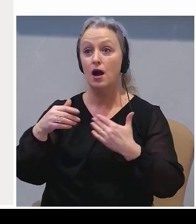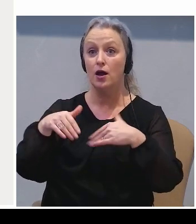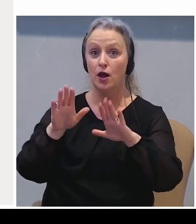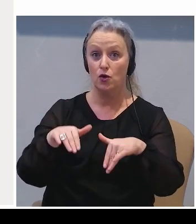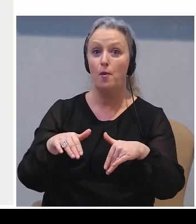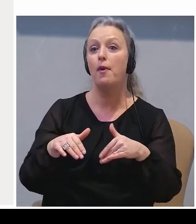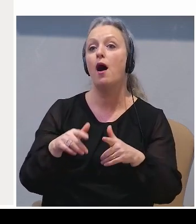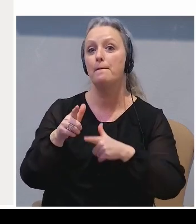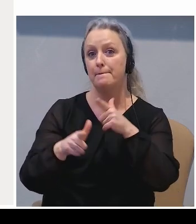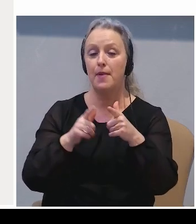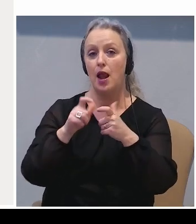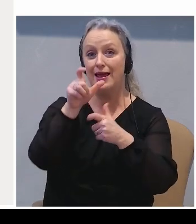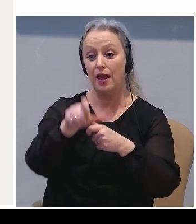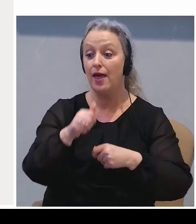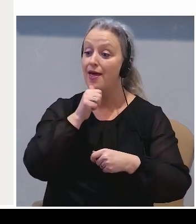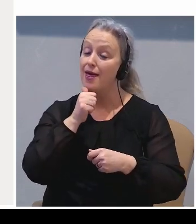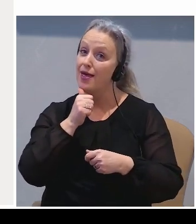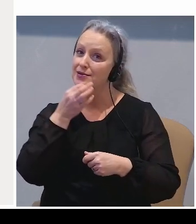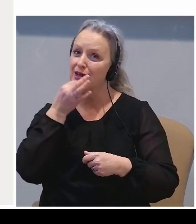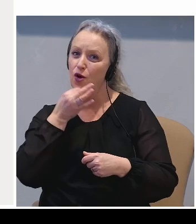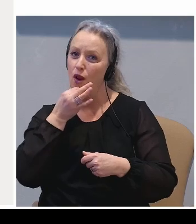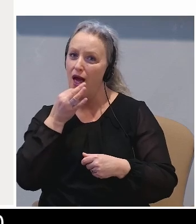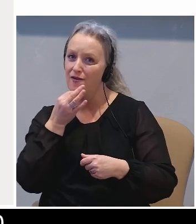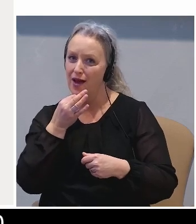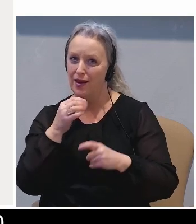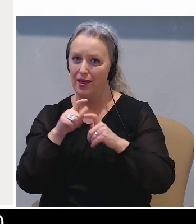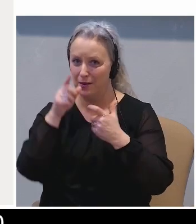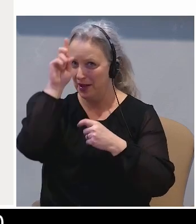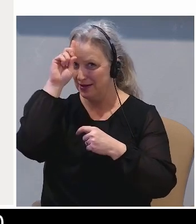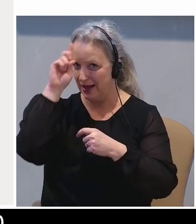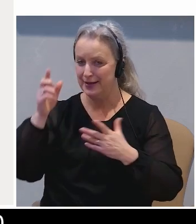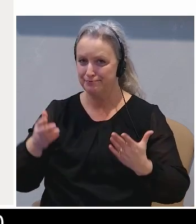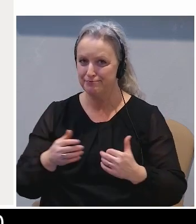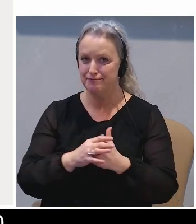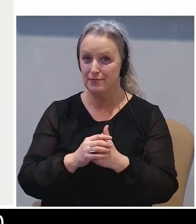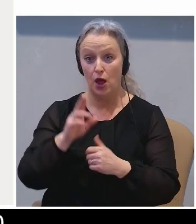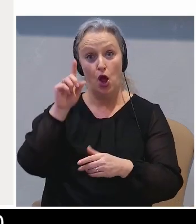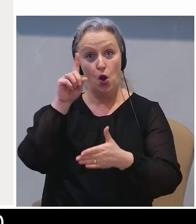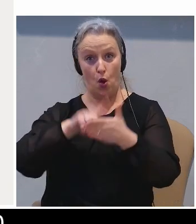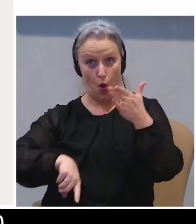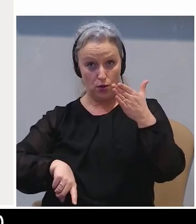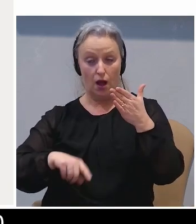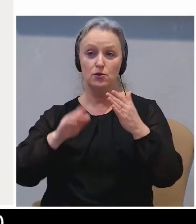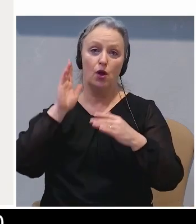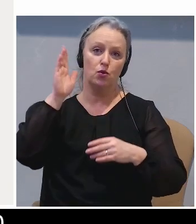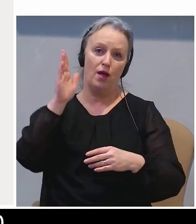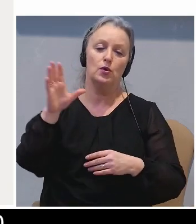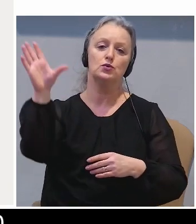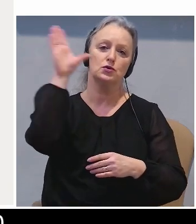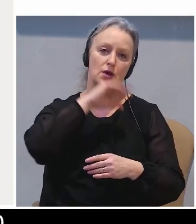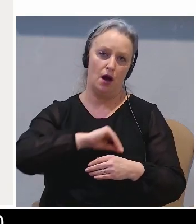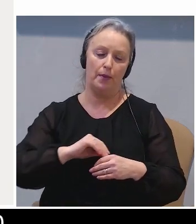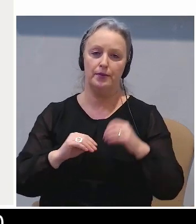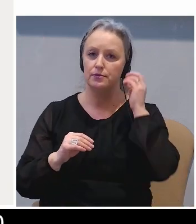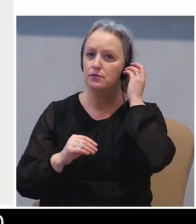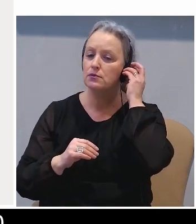if the Ministry of Health is still here. It's a good message because it gives the opportunity also to make